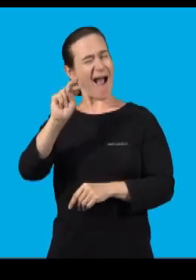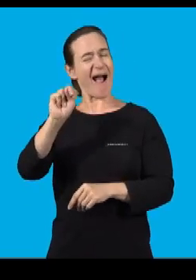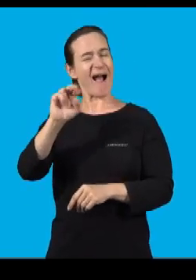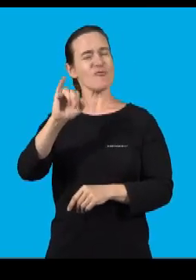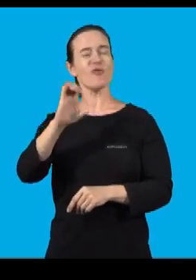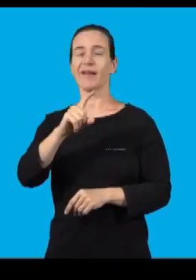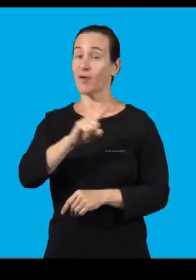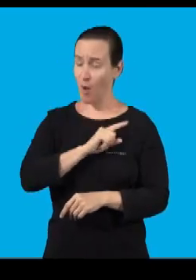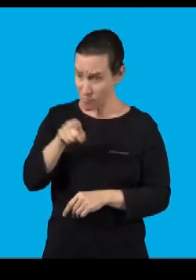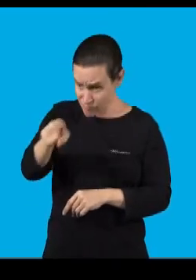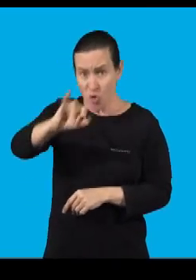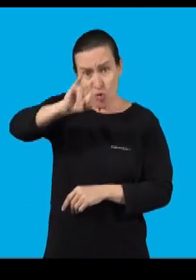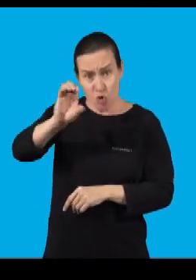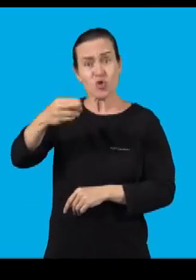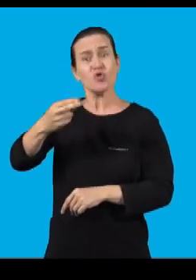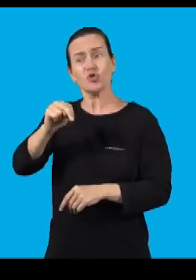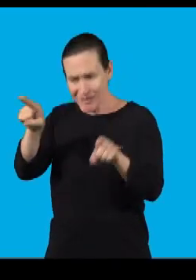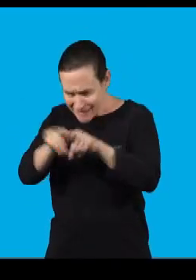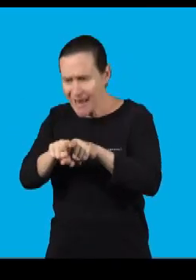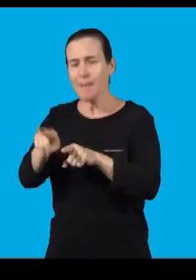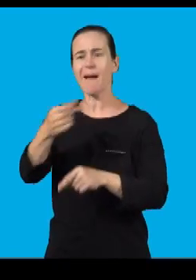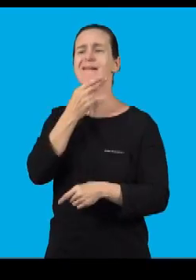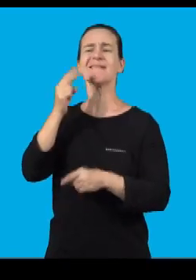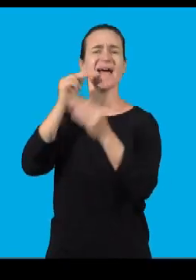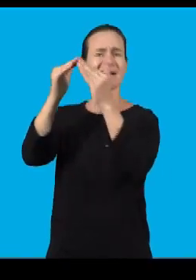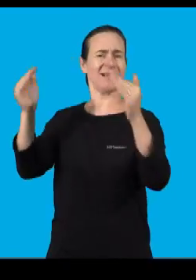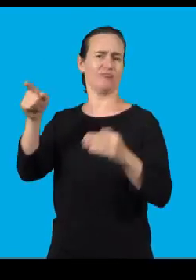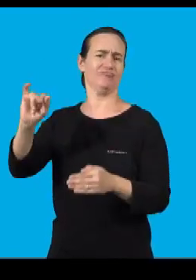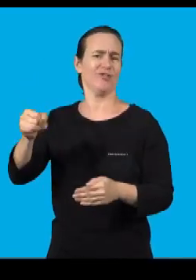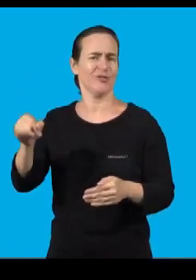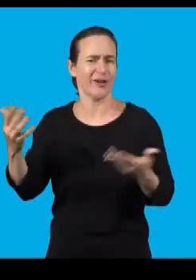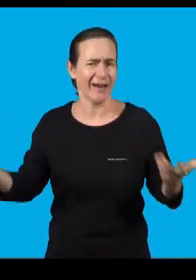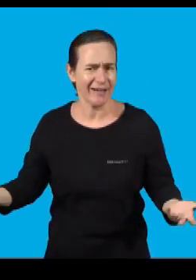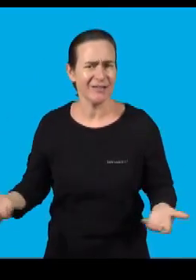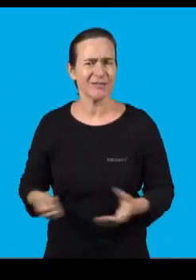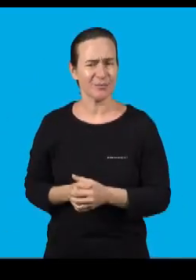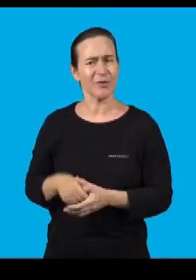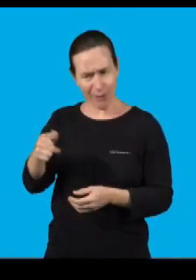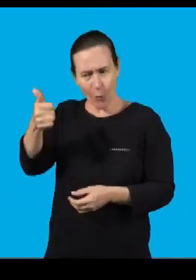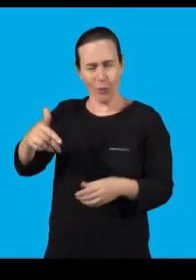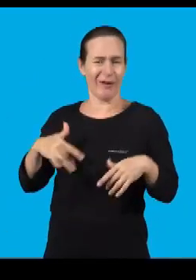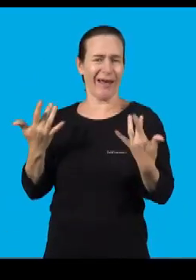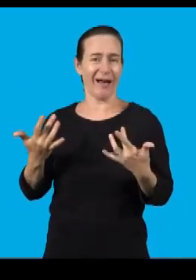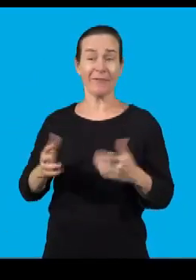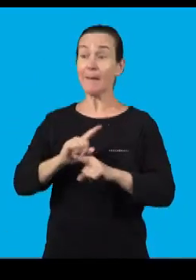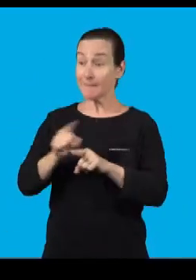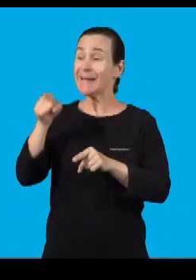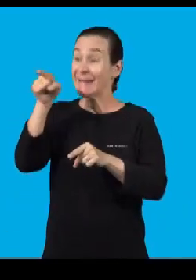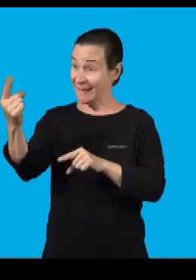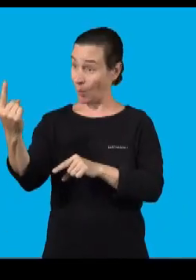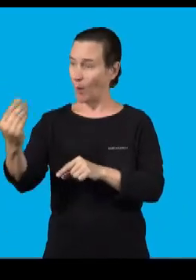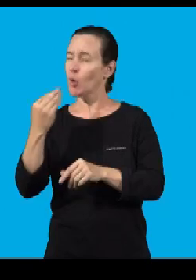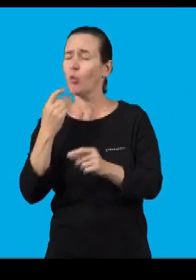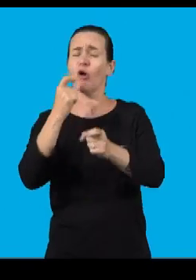John is living in Johannesburg and he has a comfortable home. He has everything going for him, all right? And yet he's saying